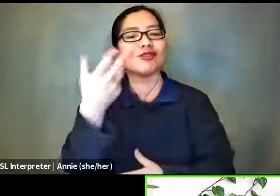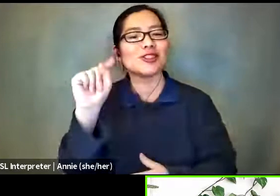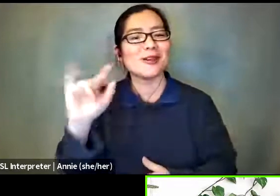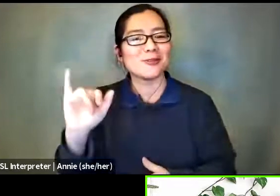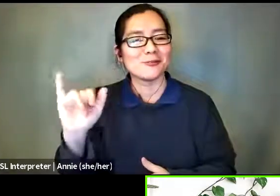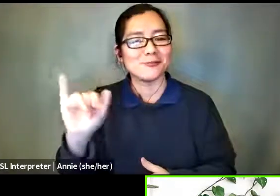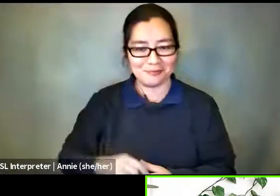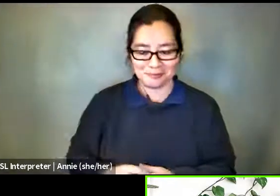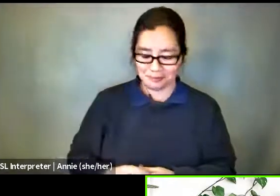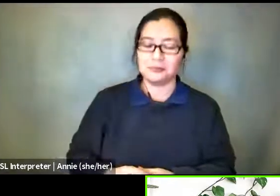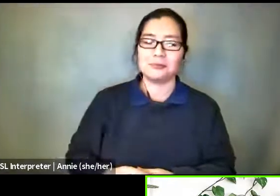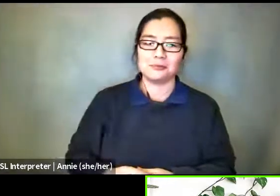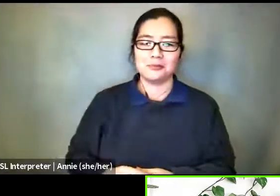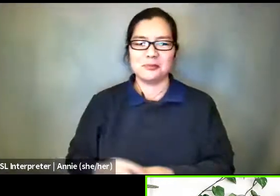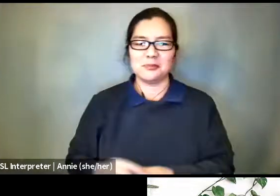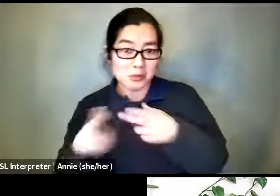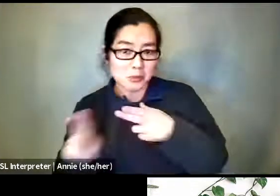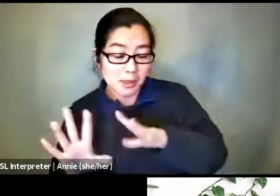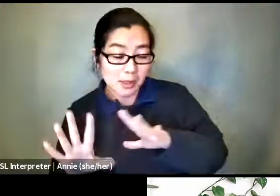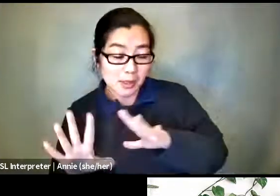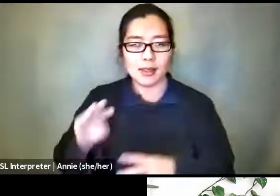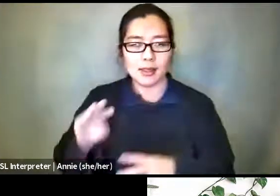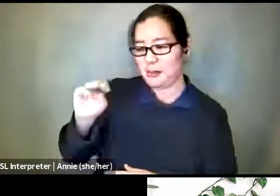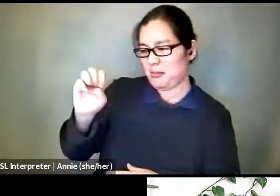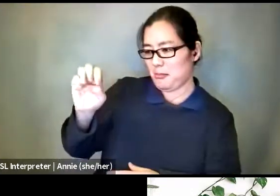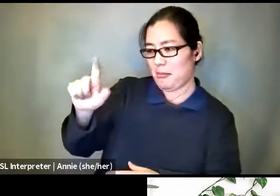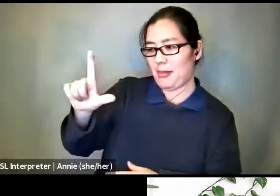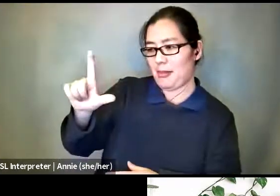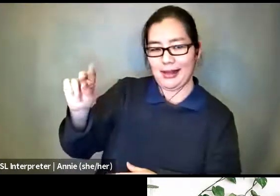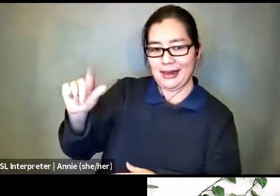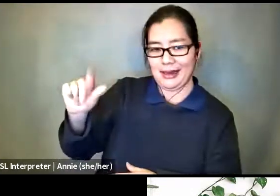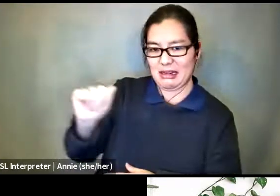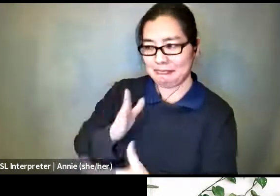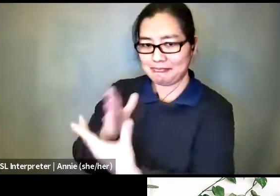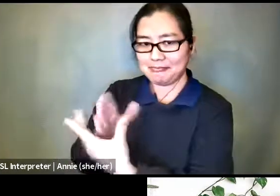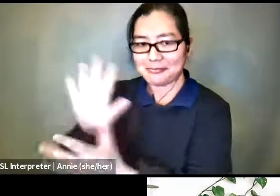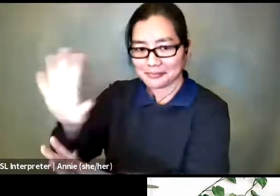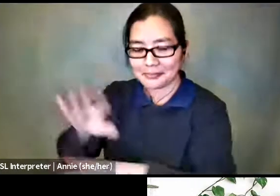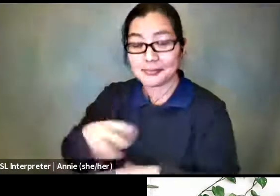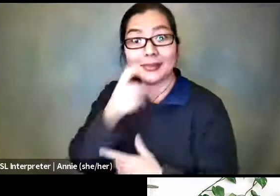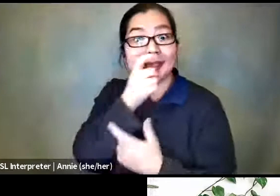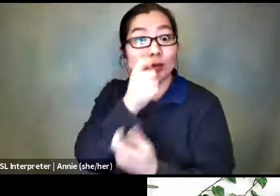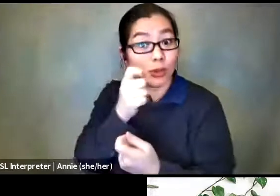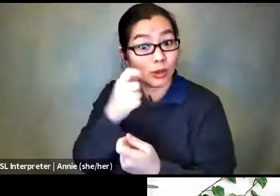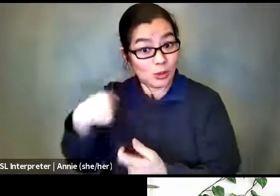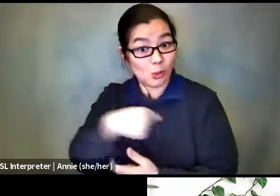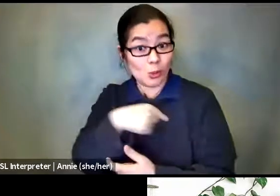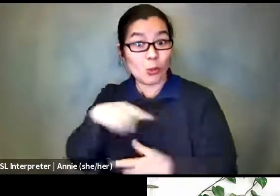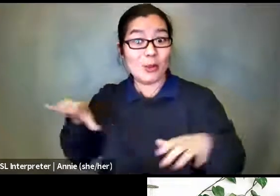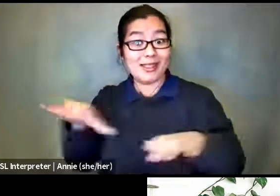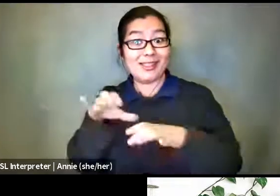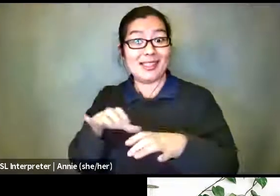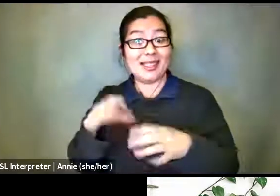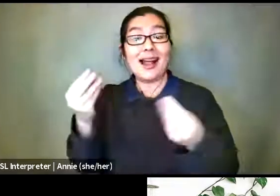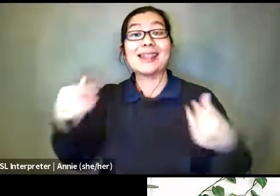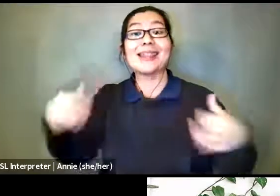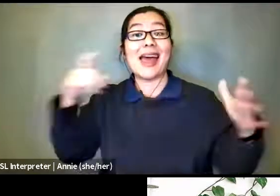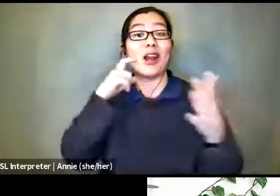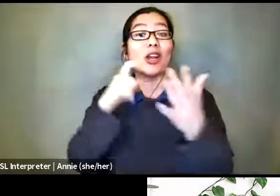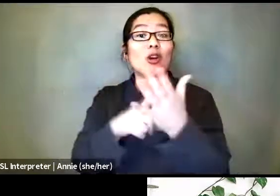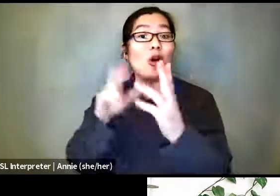So super quickly. Oh yeah, go ahead. And interestingly, we did a land acknowledgement in our last episode as well.